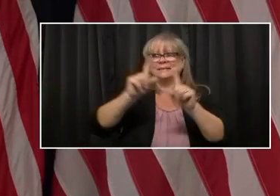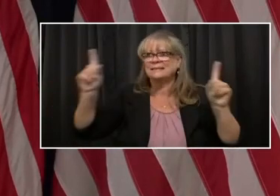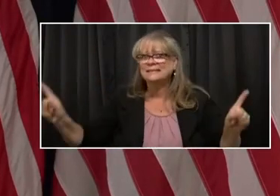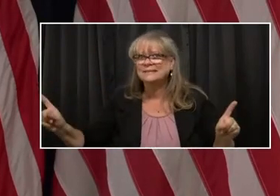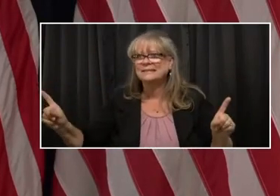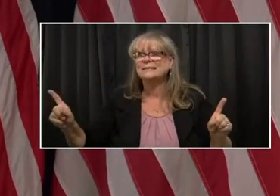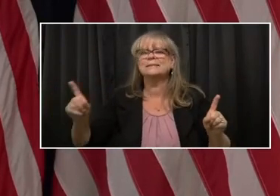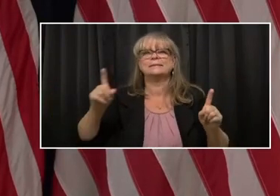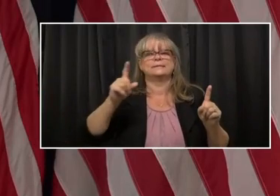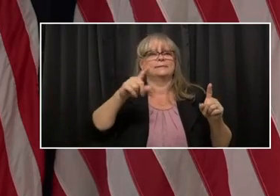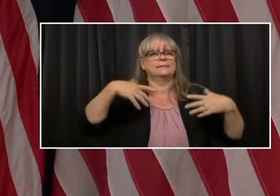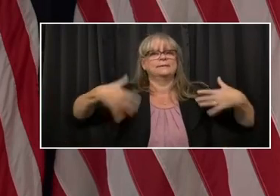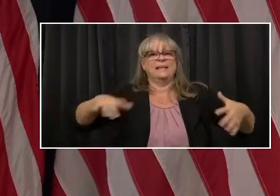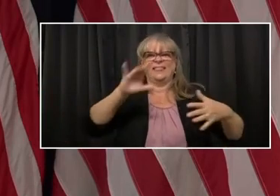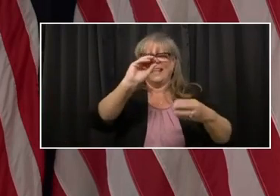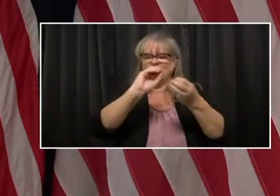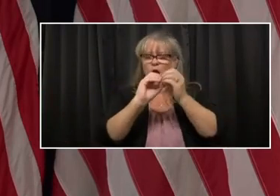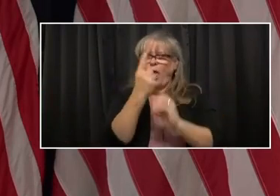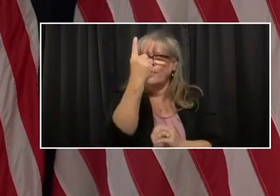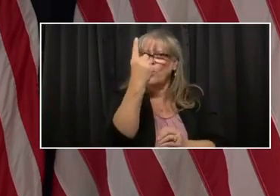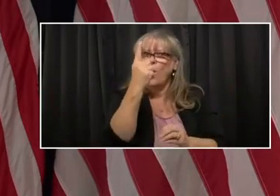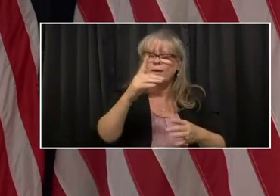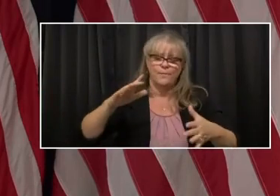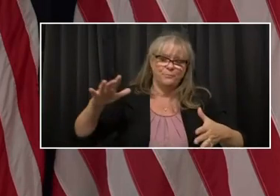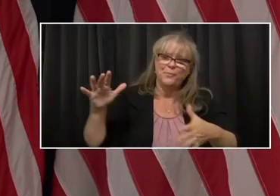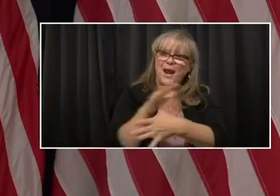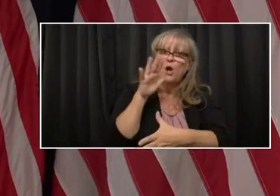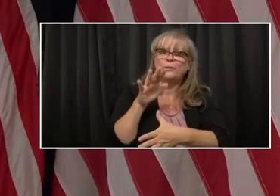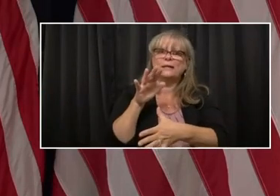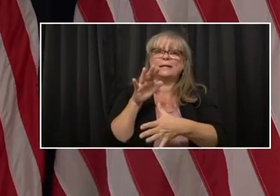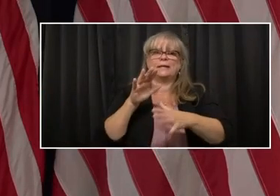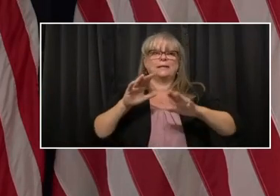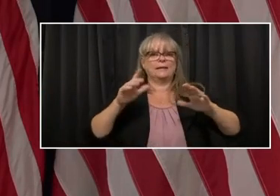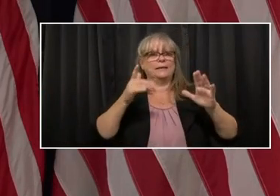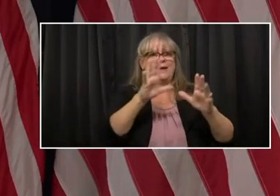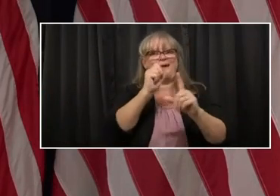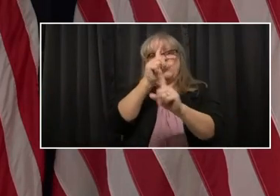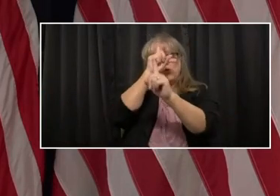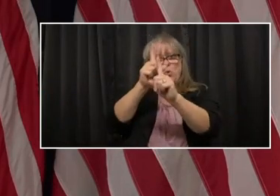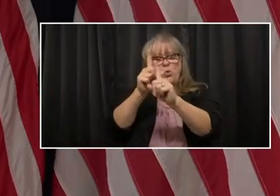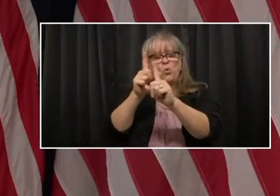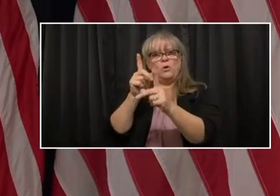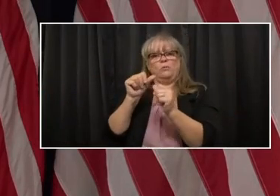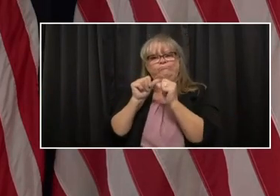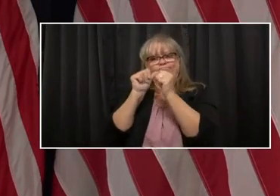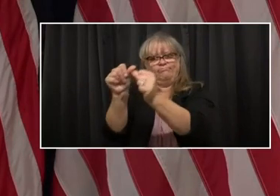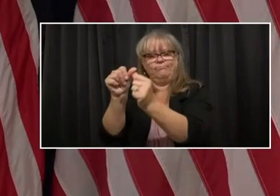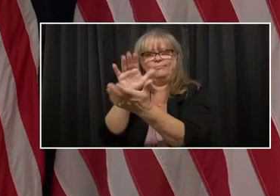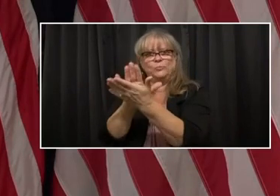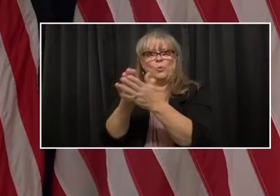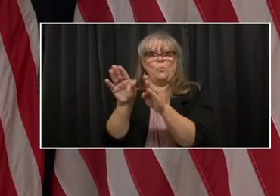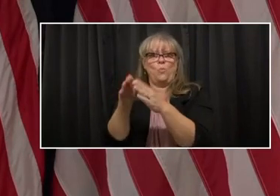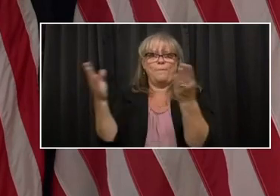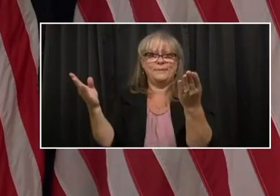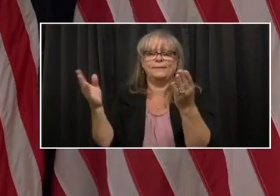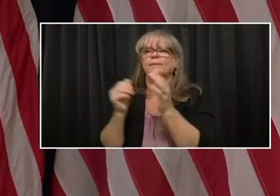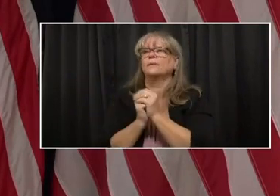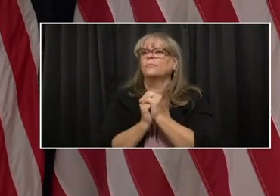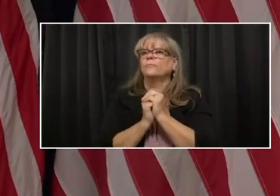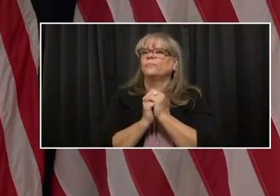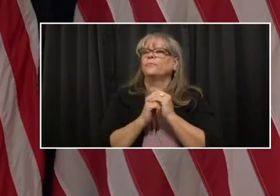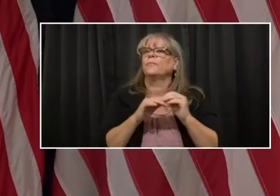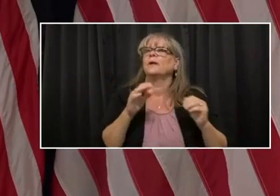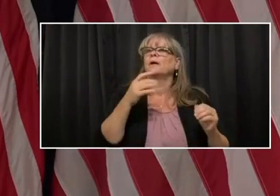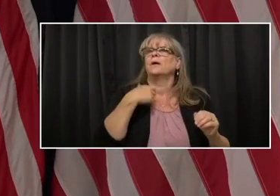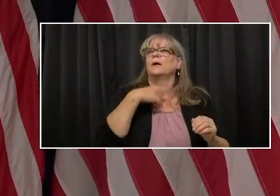get kids back to school, and I was just so happy to be in a classroom yesterday with second graders. I'm glad that my first grader